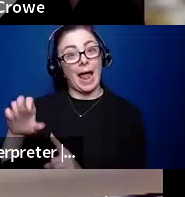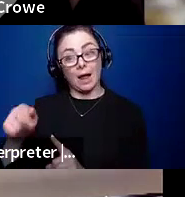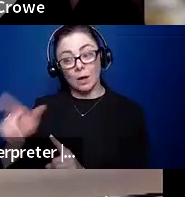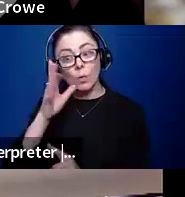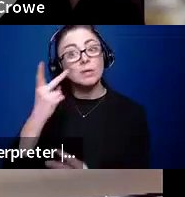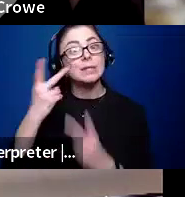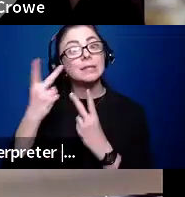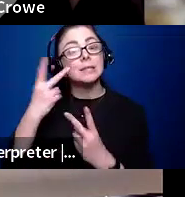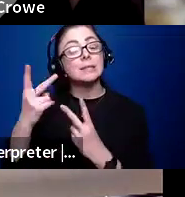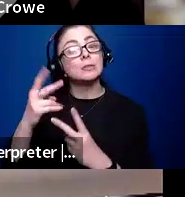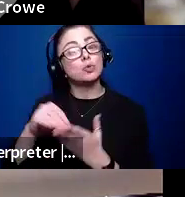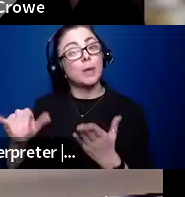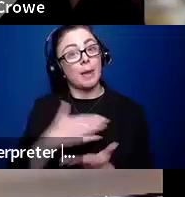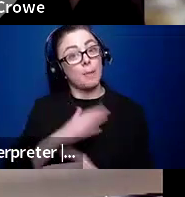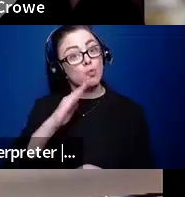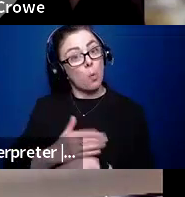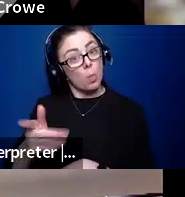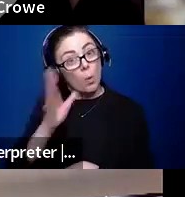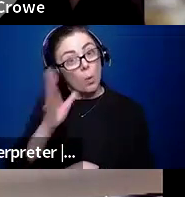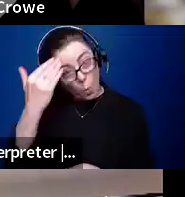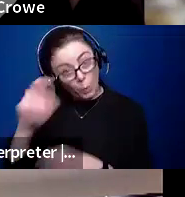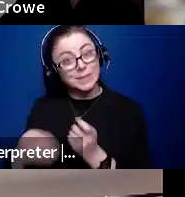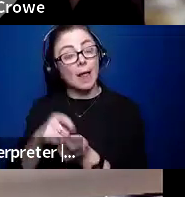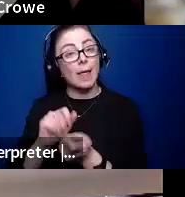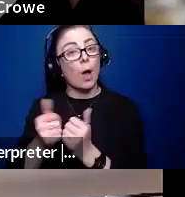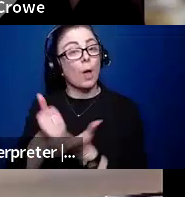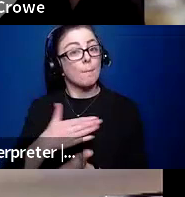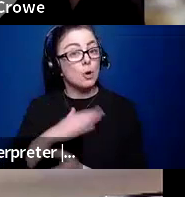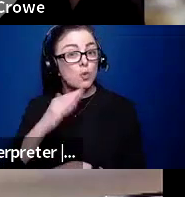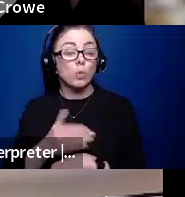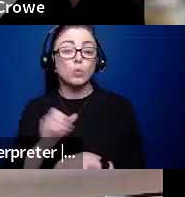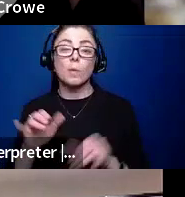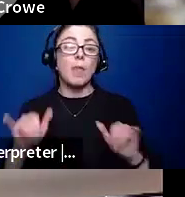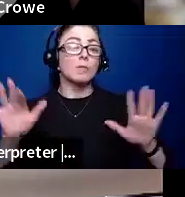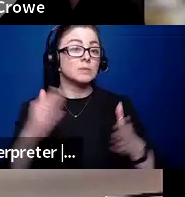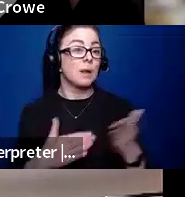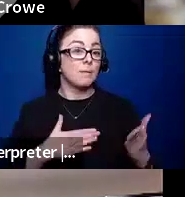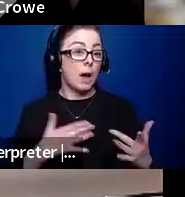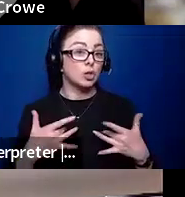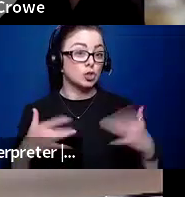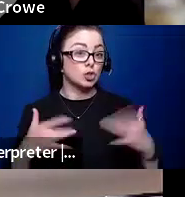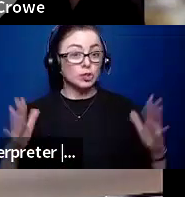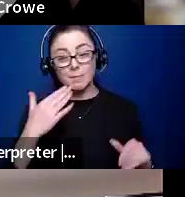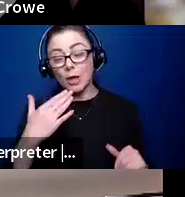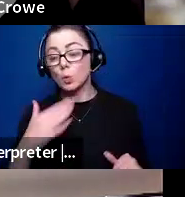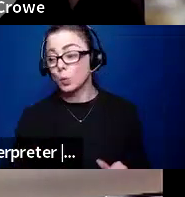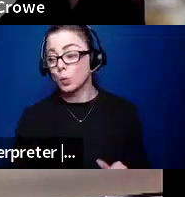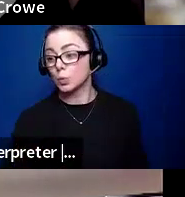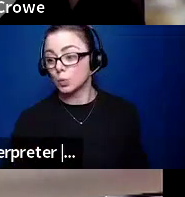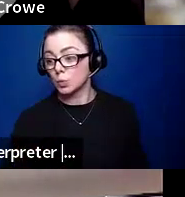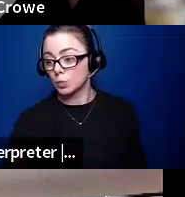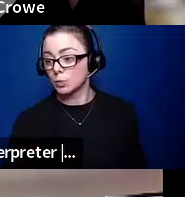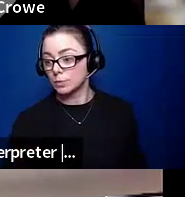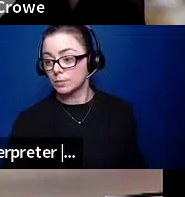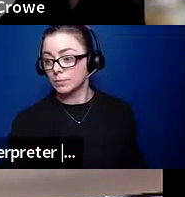time to know what exactly to look for to help her? So those are some of my concerns. Thank you guys. Thank you so much for